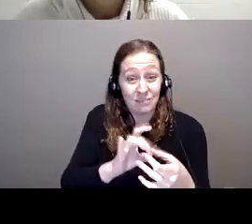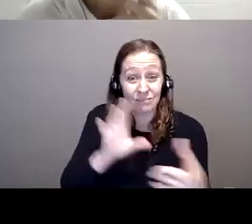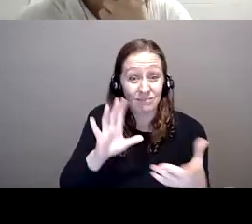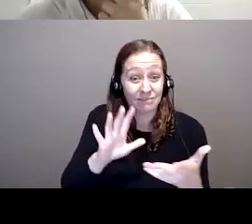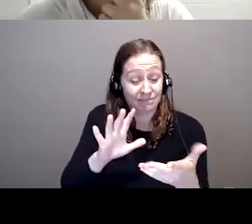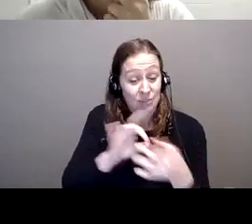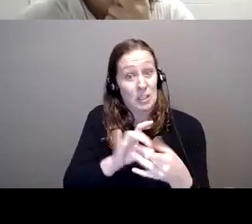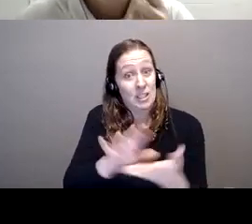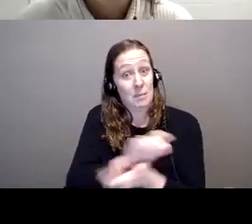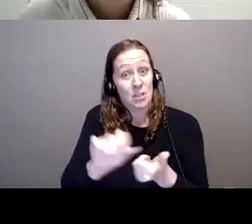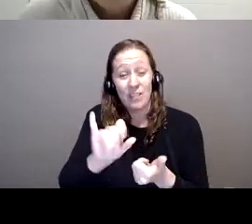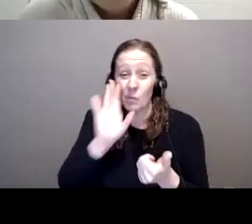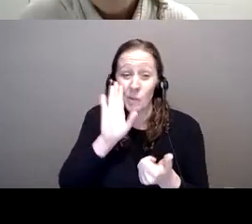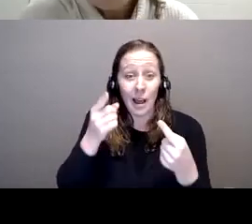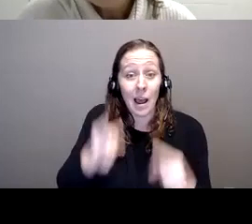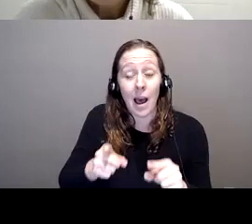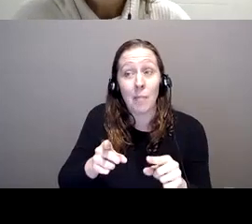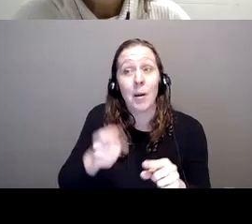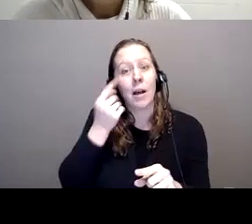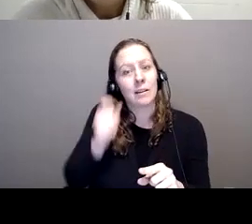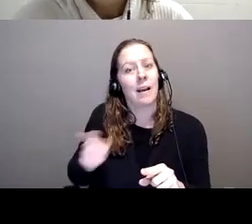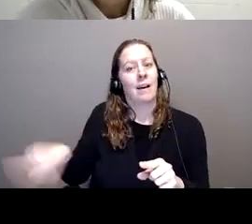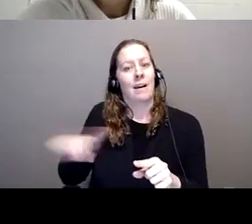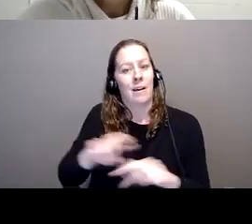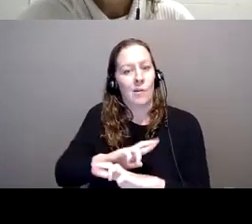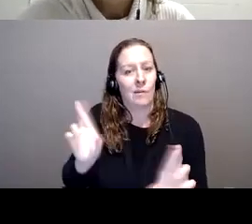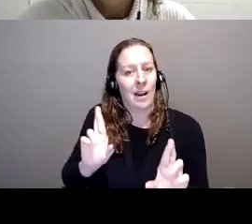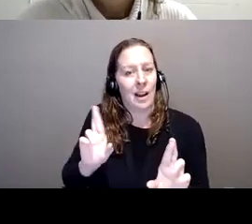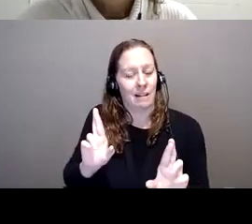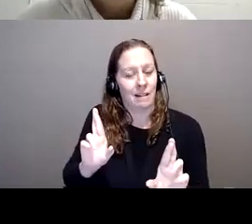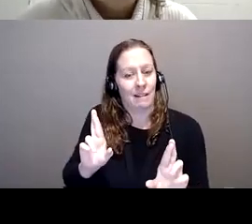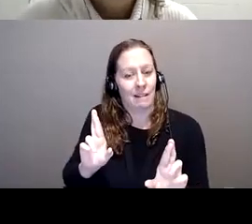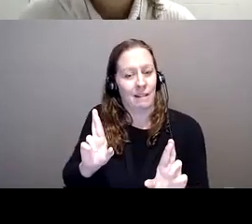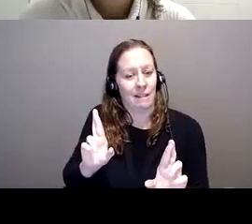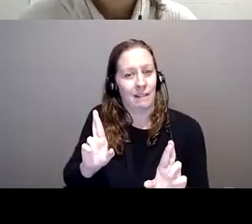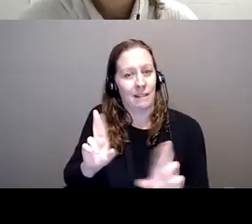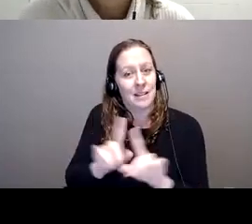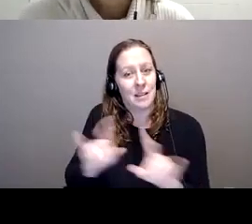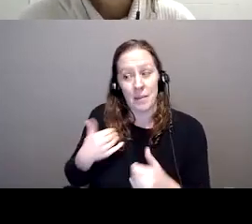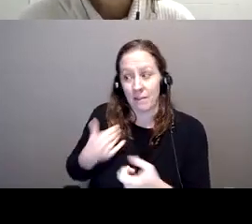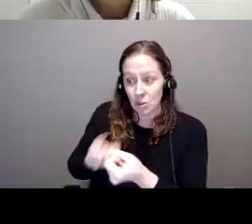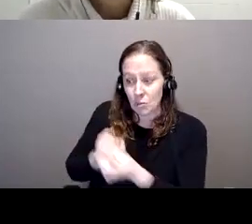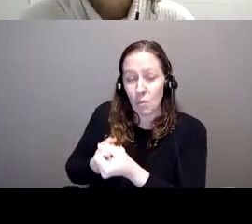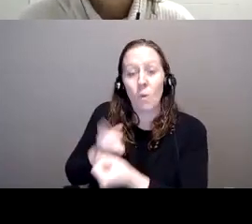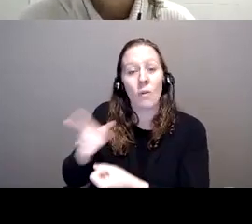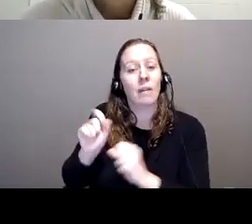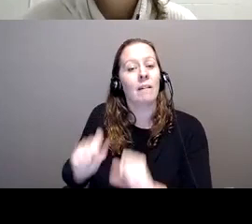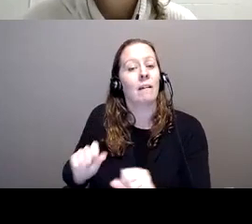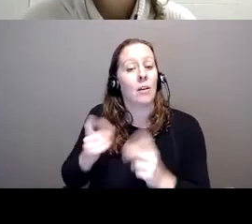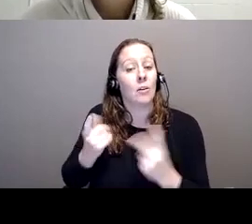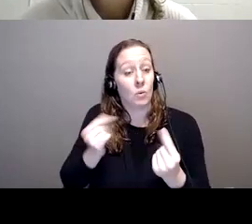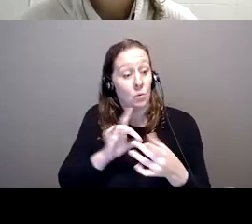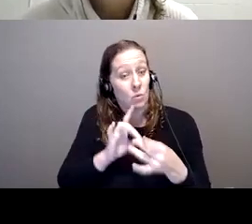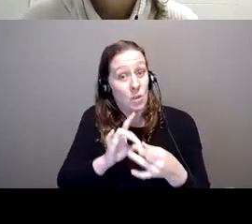human being and a human experience. And that they have the support that they need to build, maintain, and mend relationships.